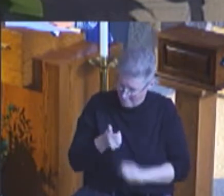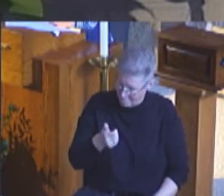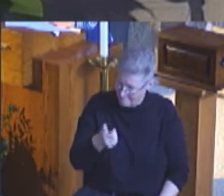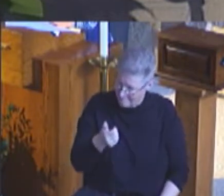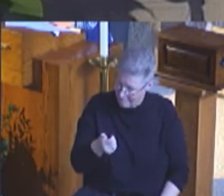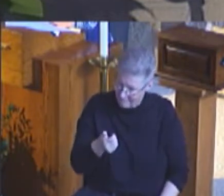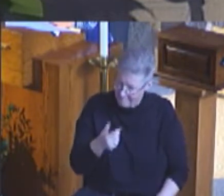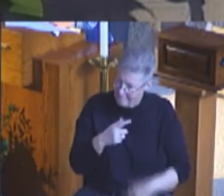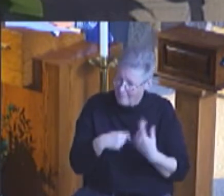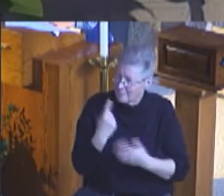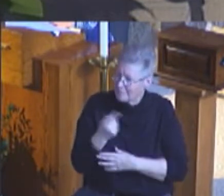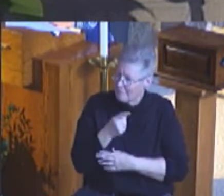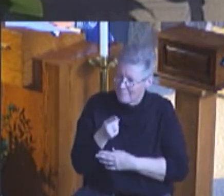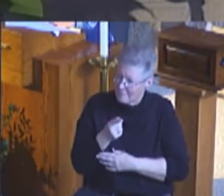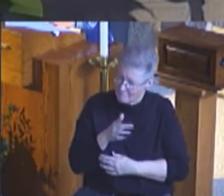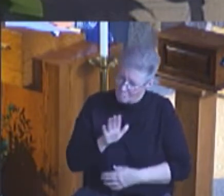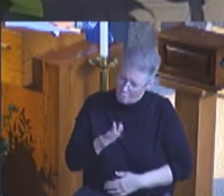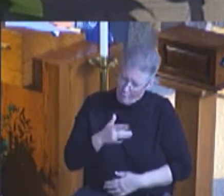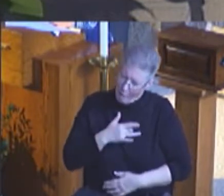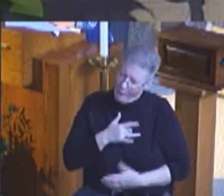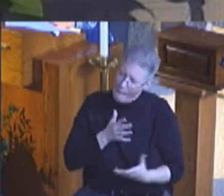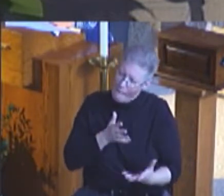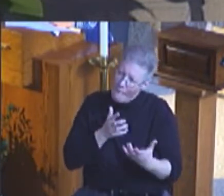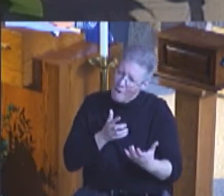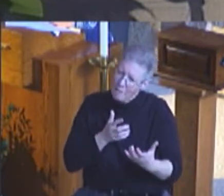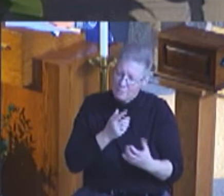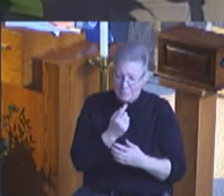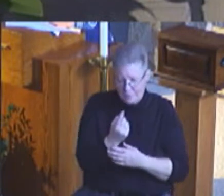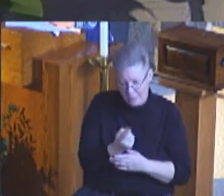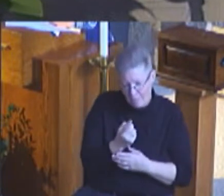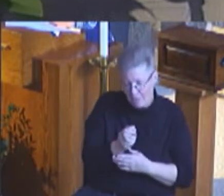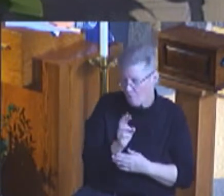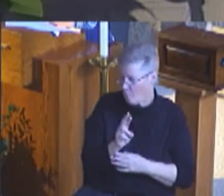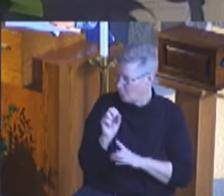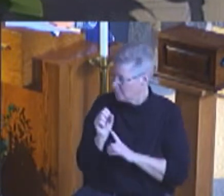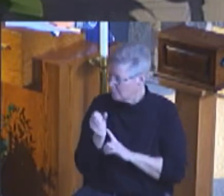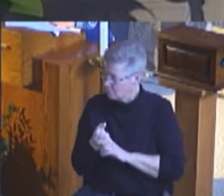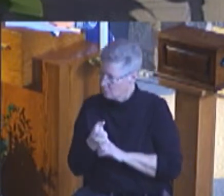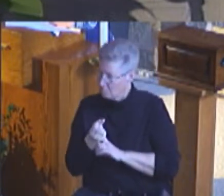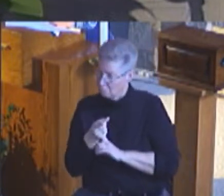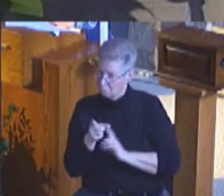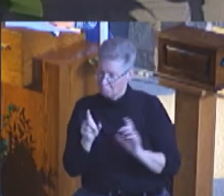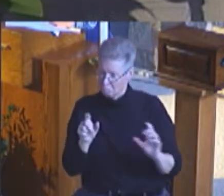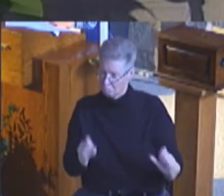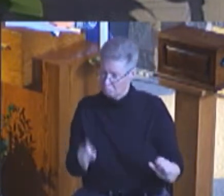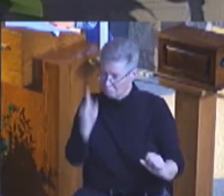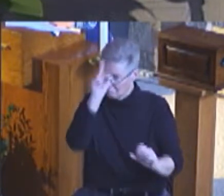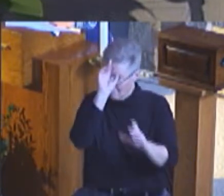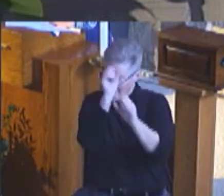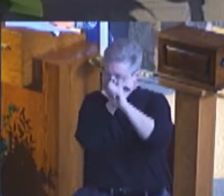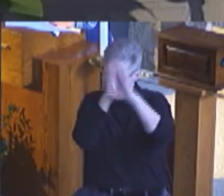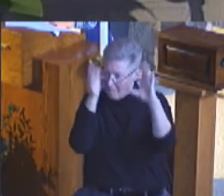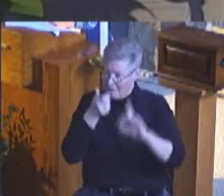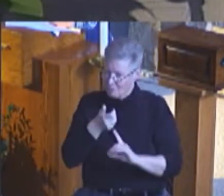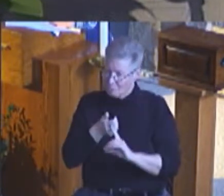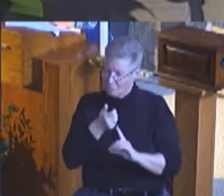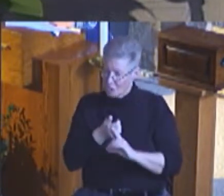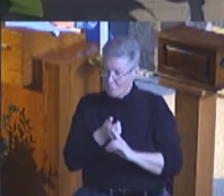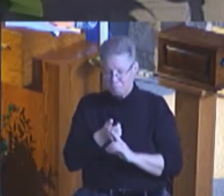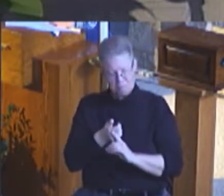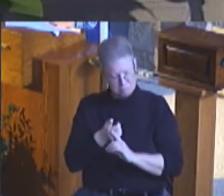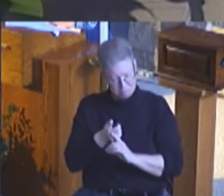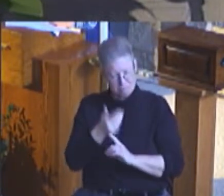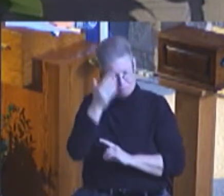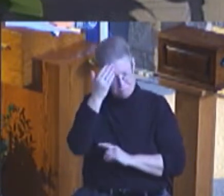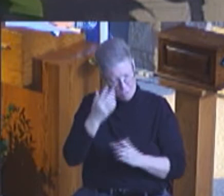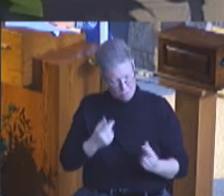desire. Something or some situation in which you can imagine yourself free of all doubt and